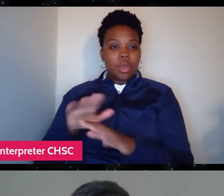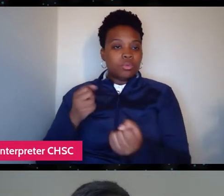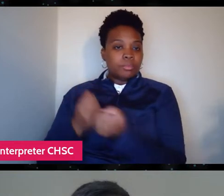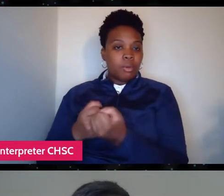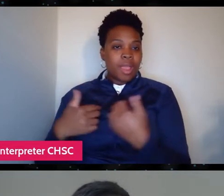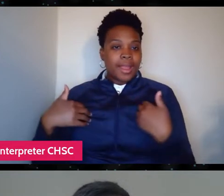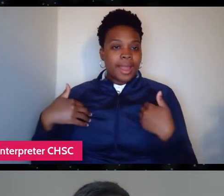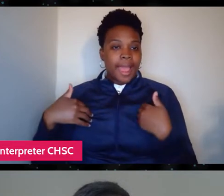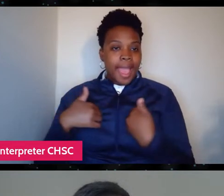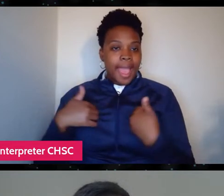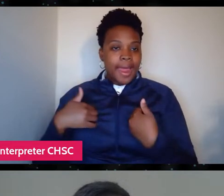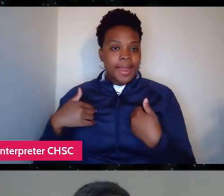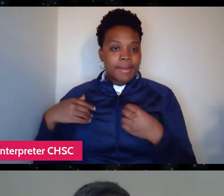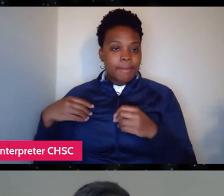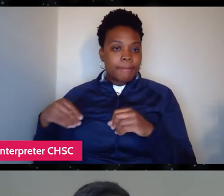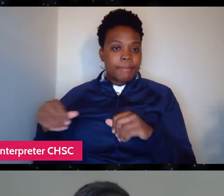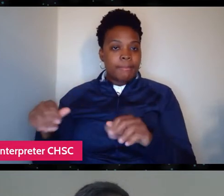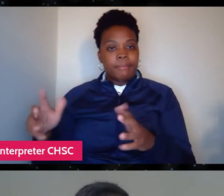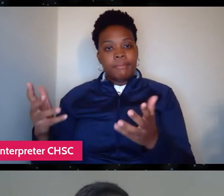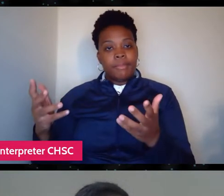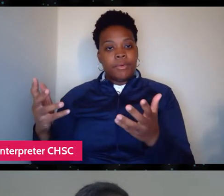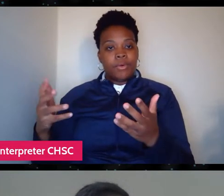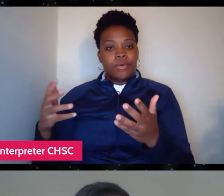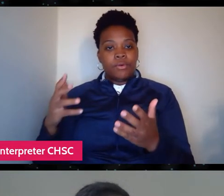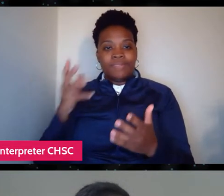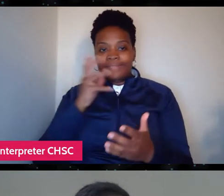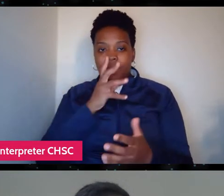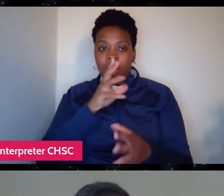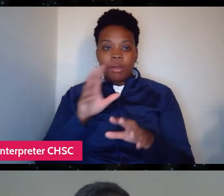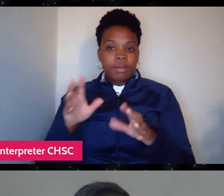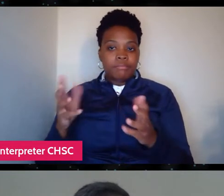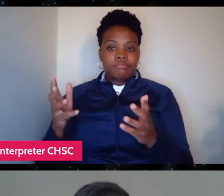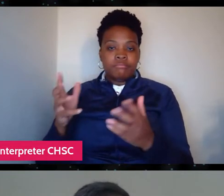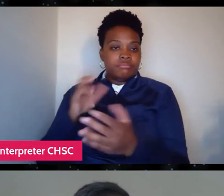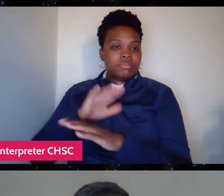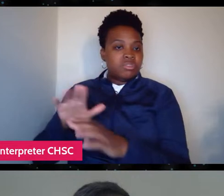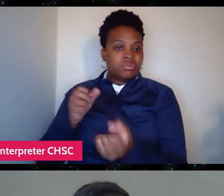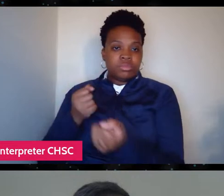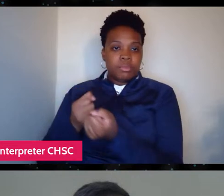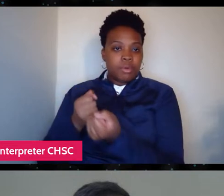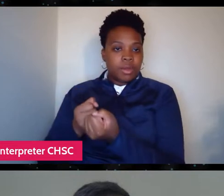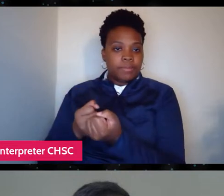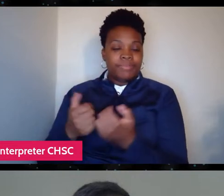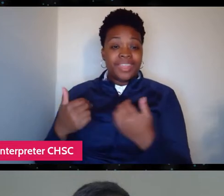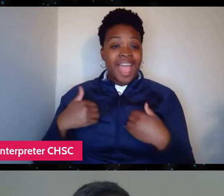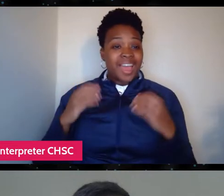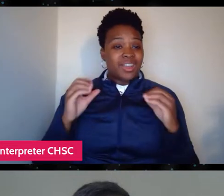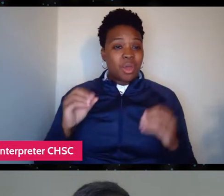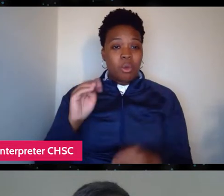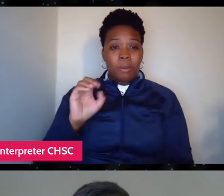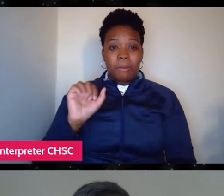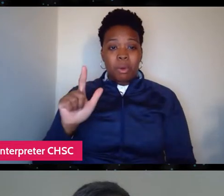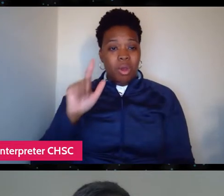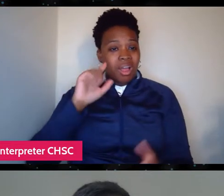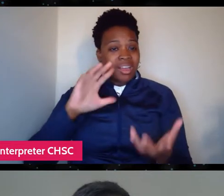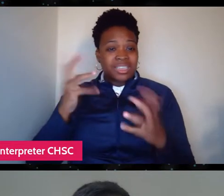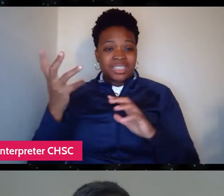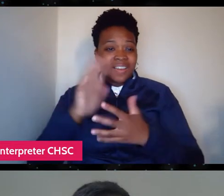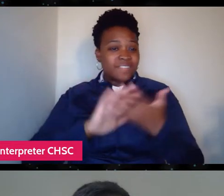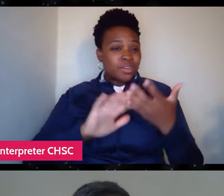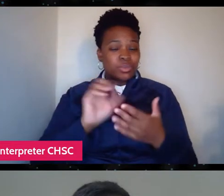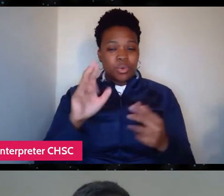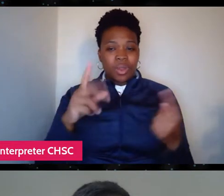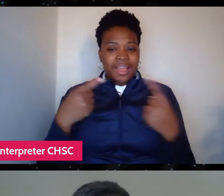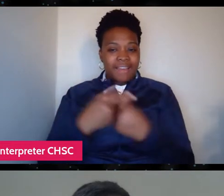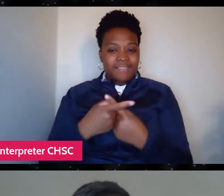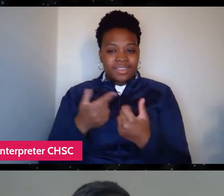but I had no moral confusion or conflict in